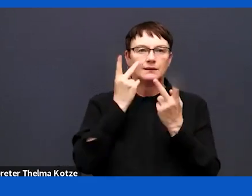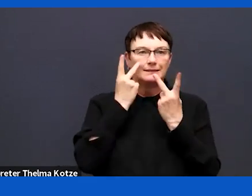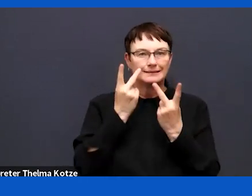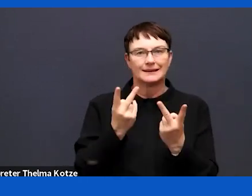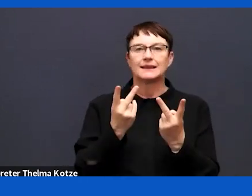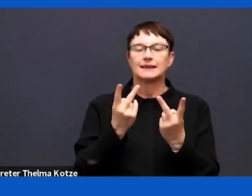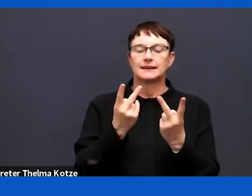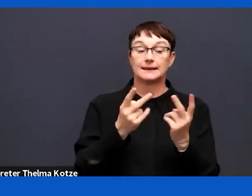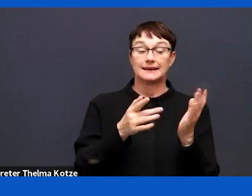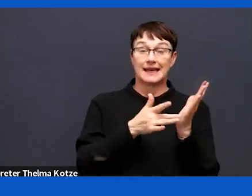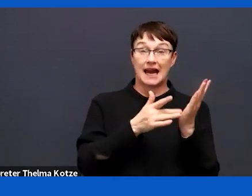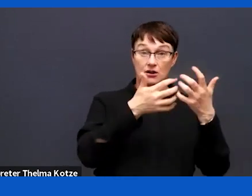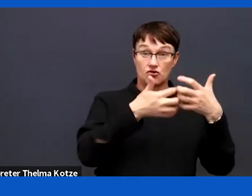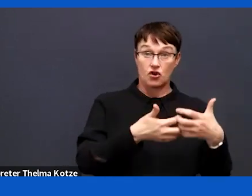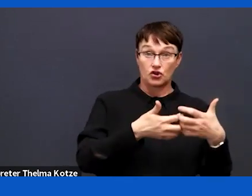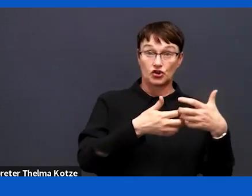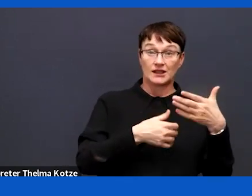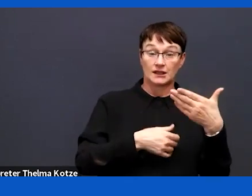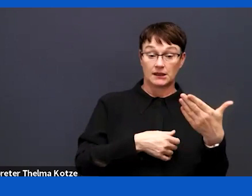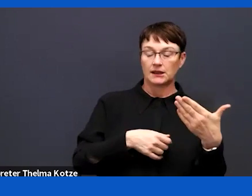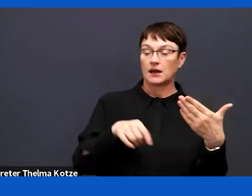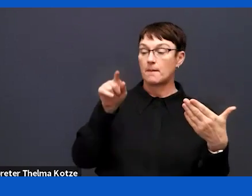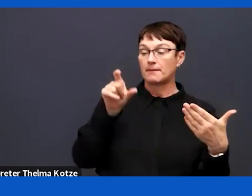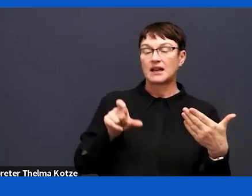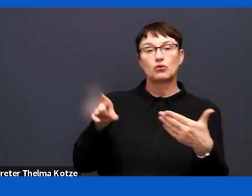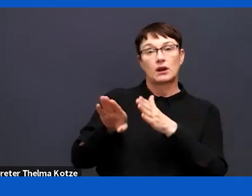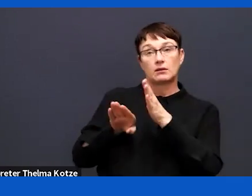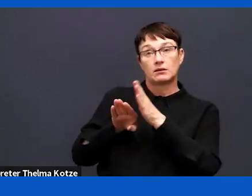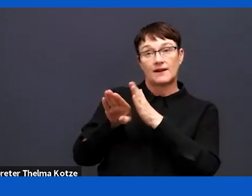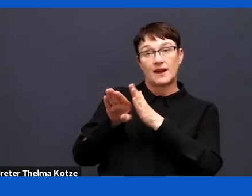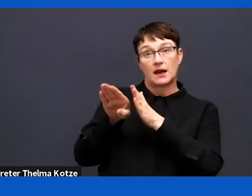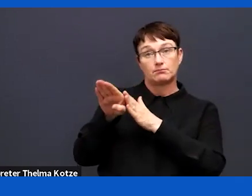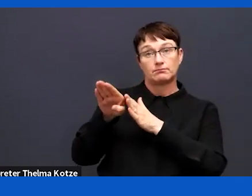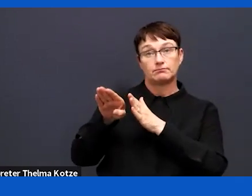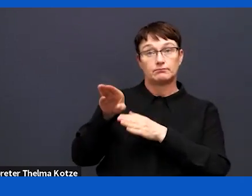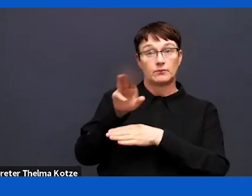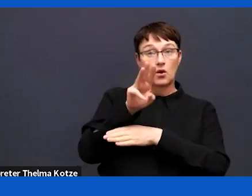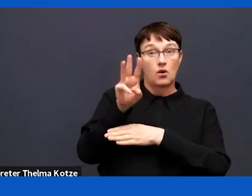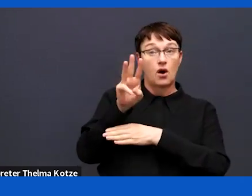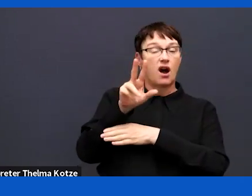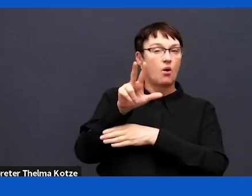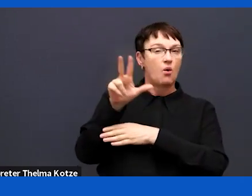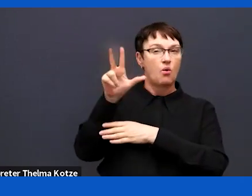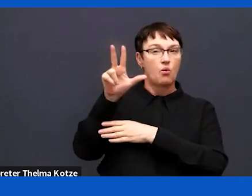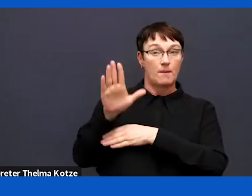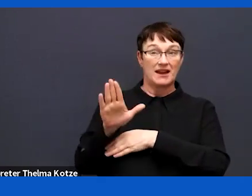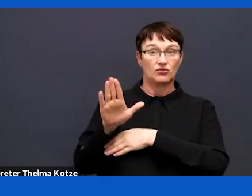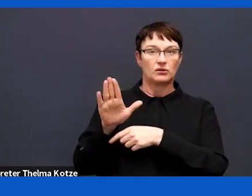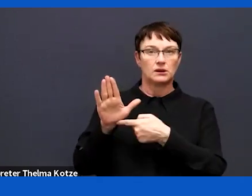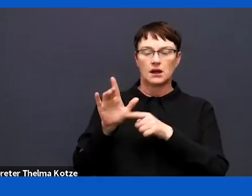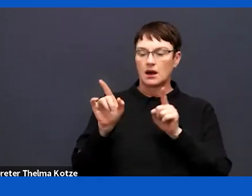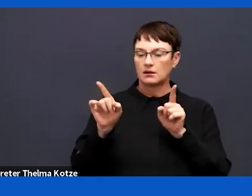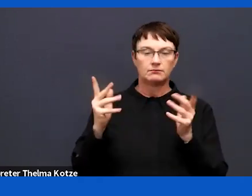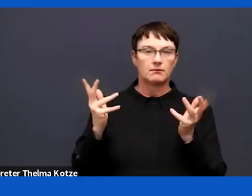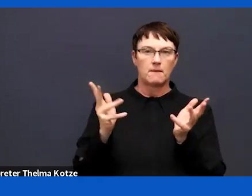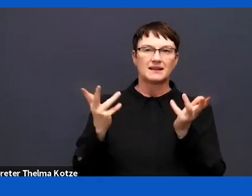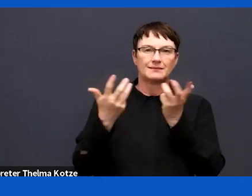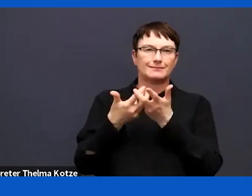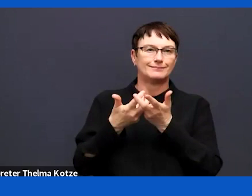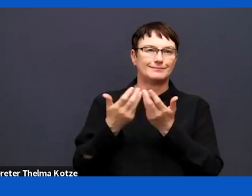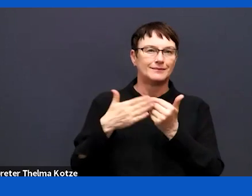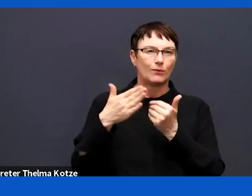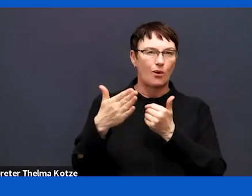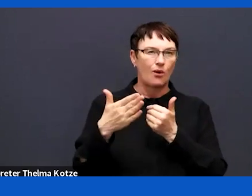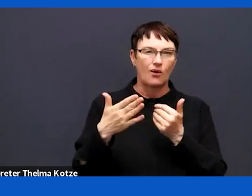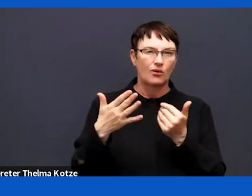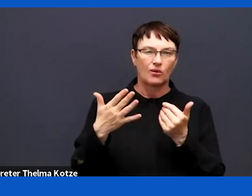that requires also that even more people know what they're talking about, I guess. So it does a little bit, though these technologies can